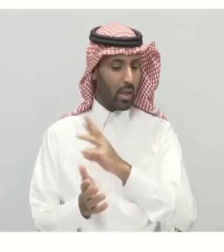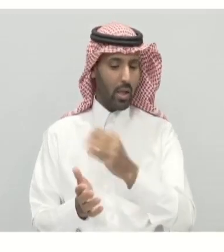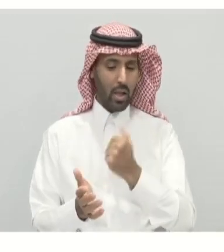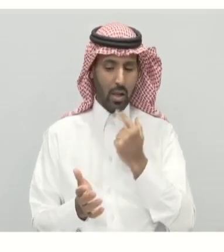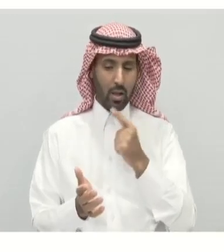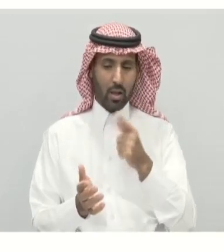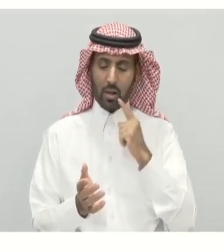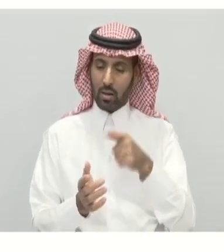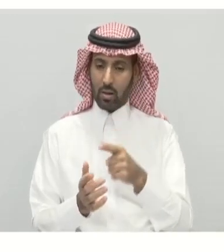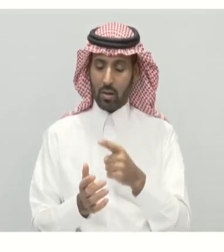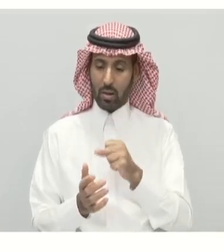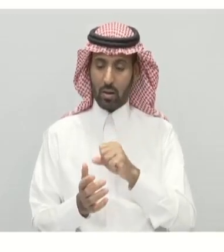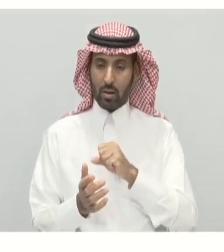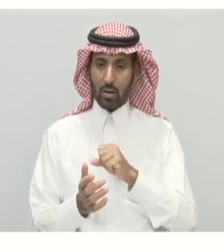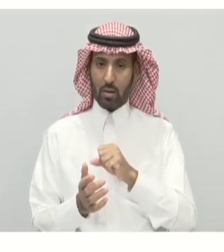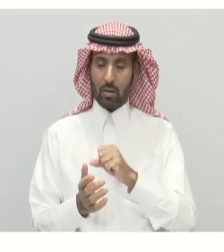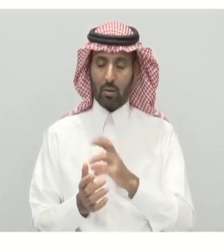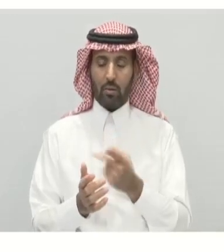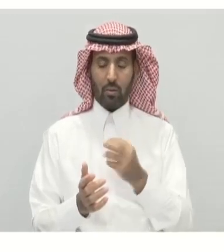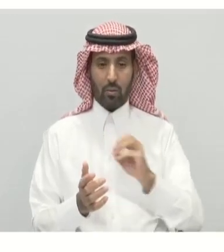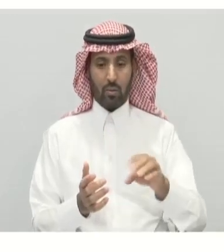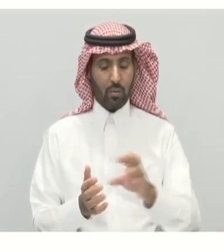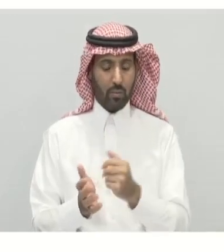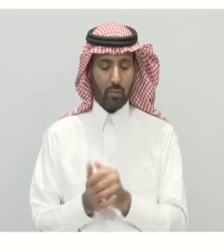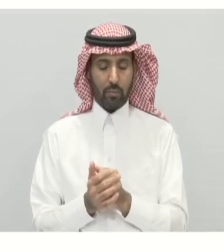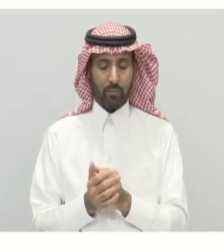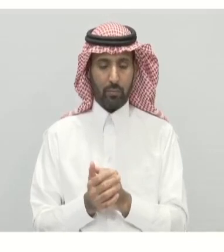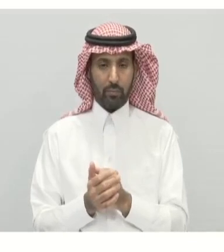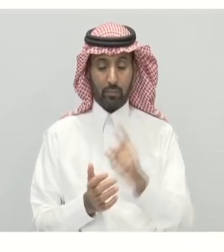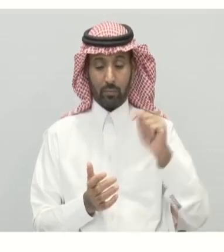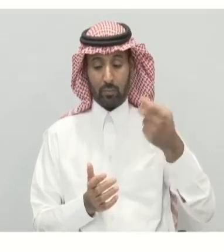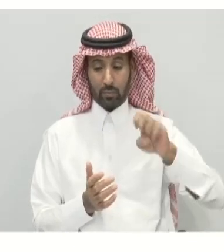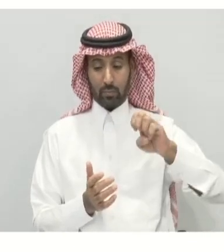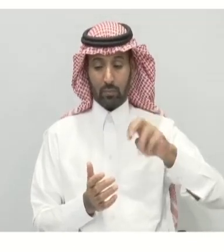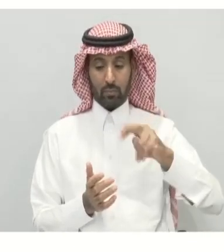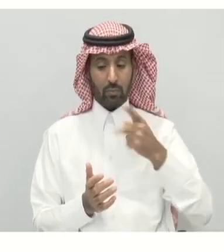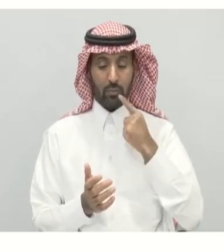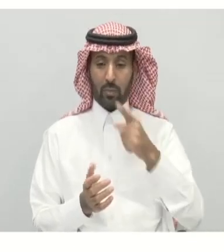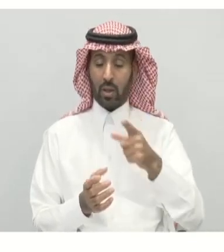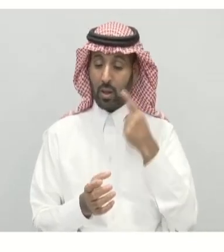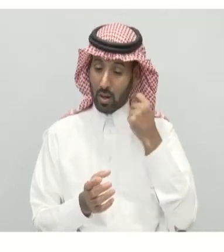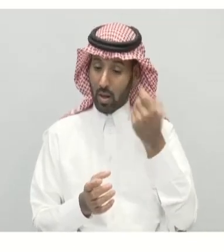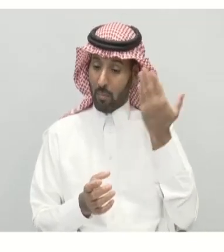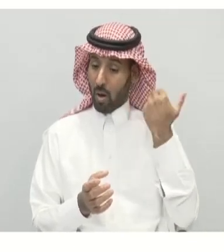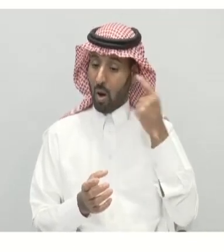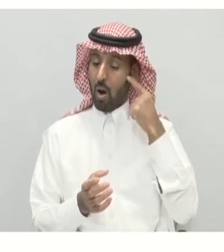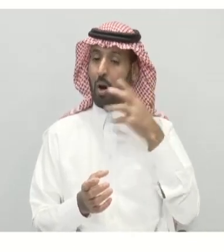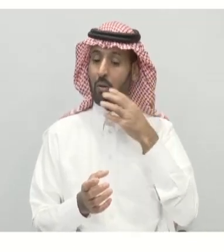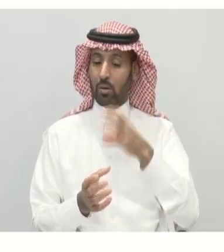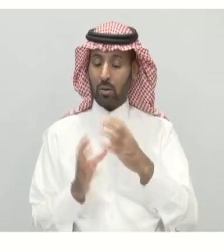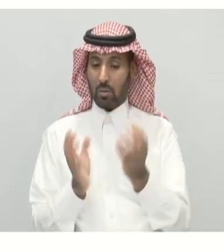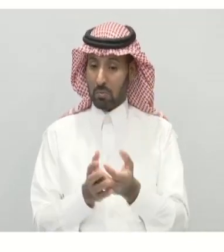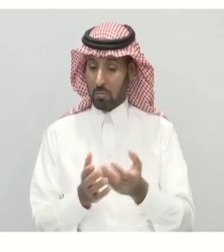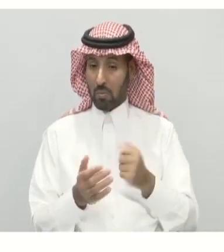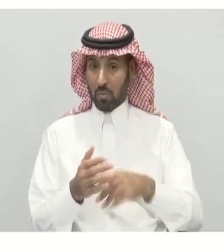throw away them. I can't throw them away. They remind me of all those